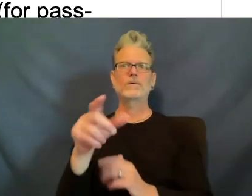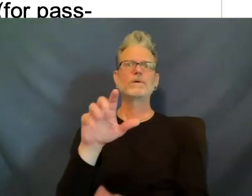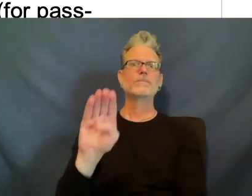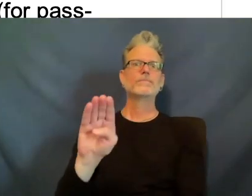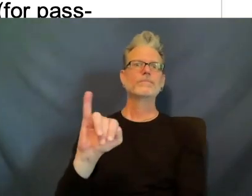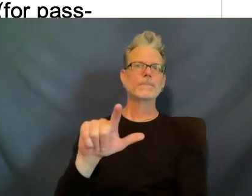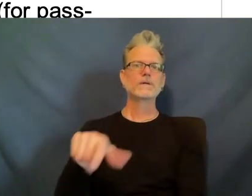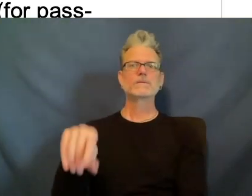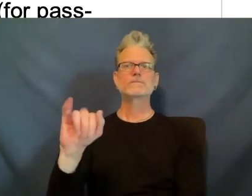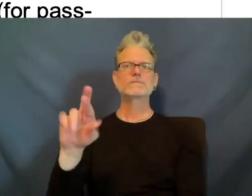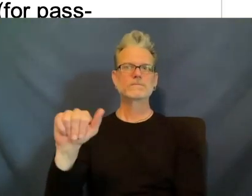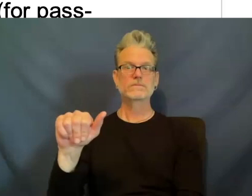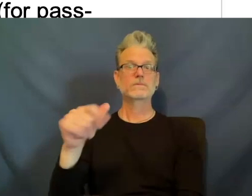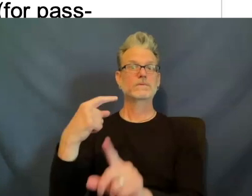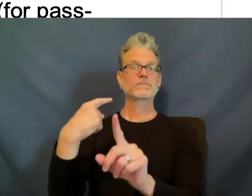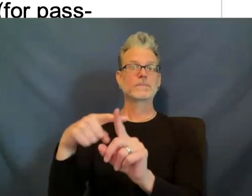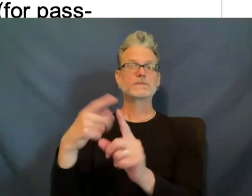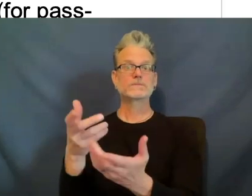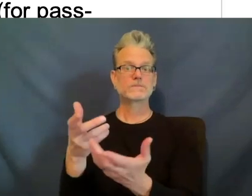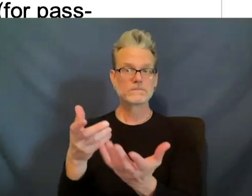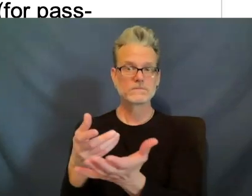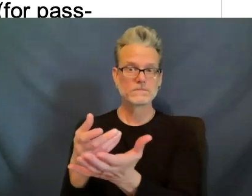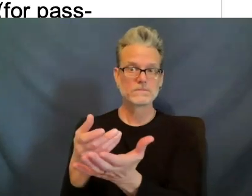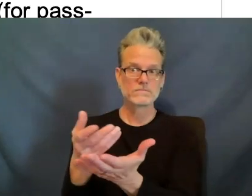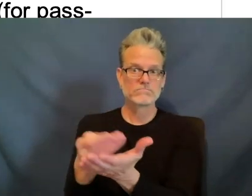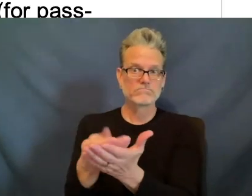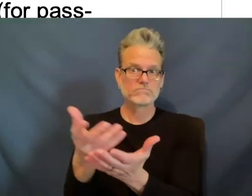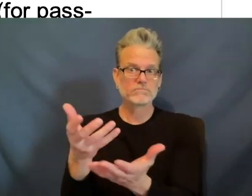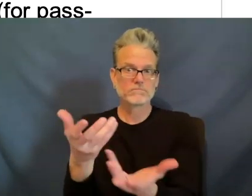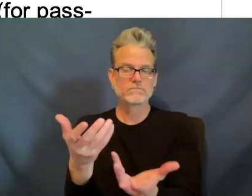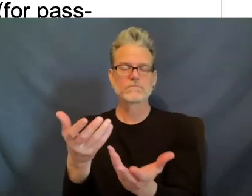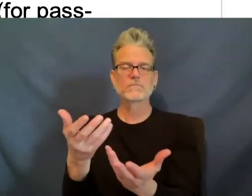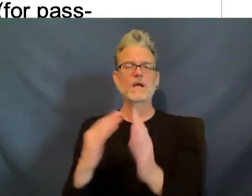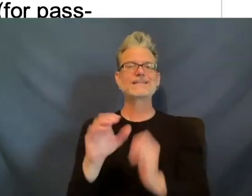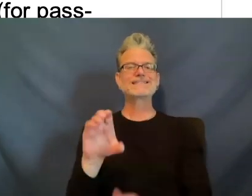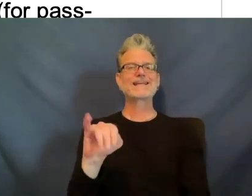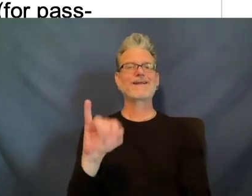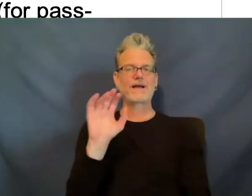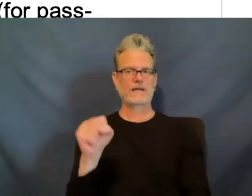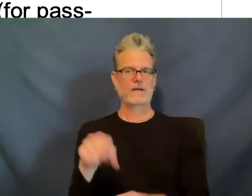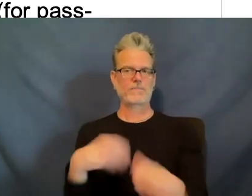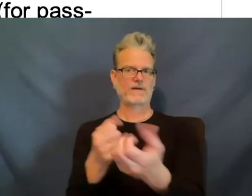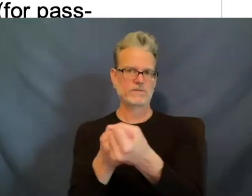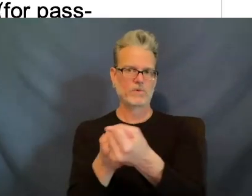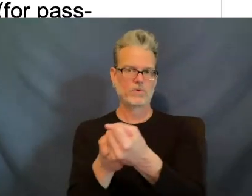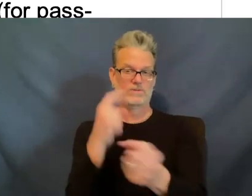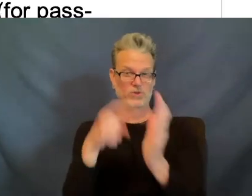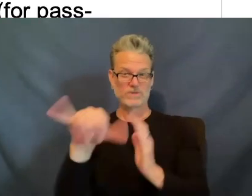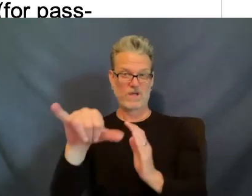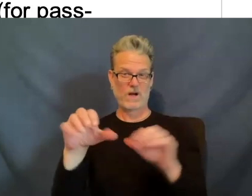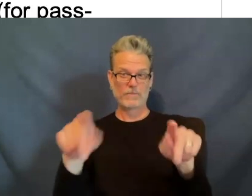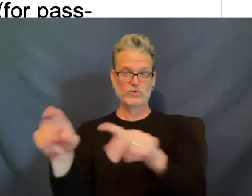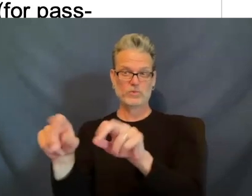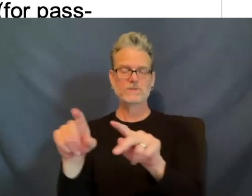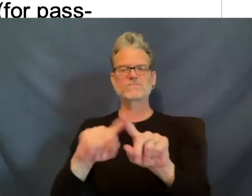funding opportunities where community navigators can provide support. And you will notice that these opportunities are a mix of grants